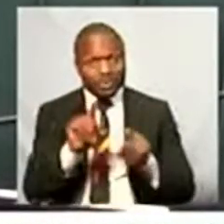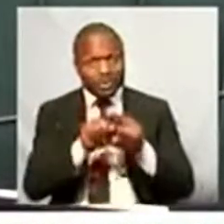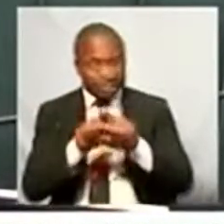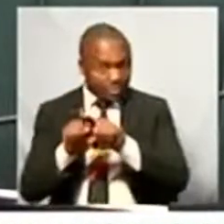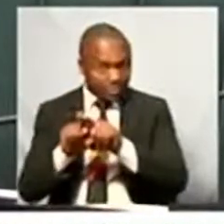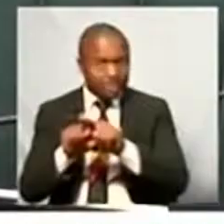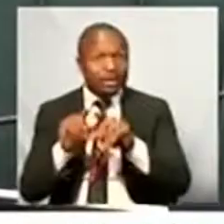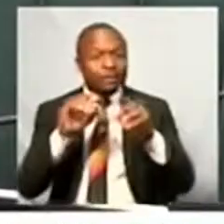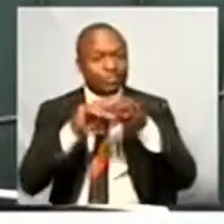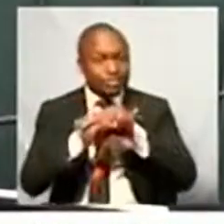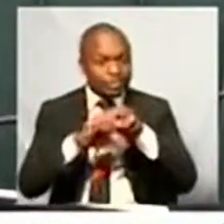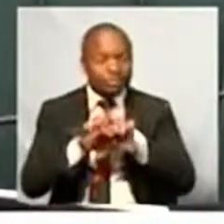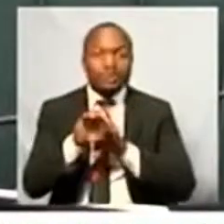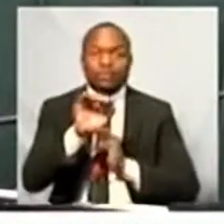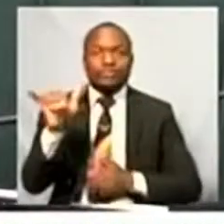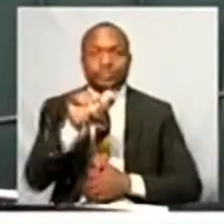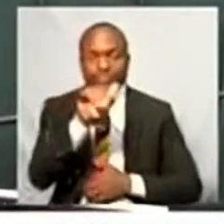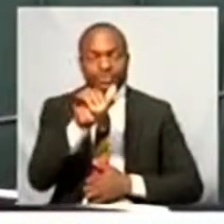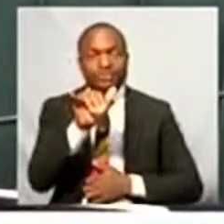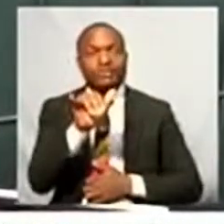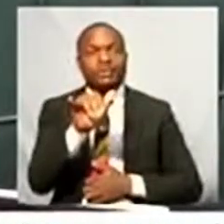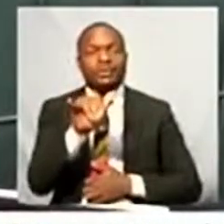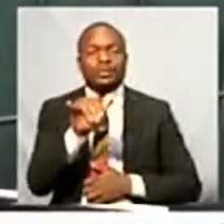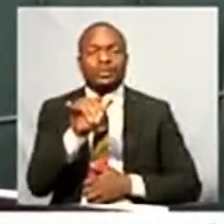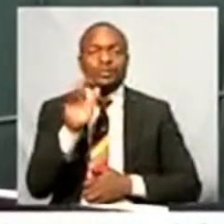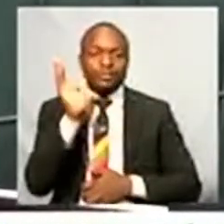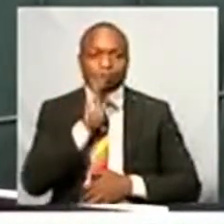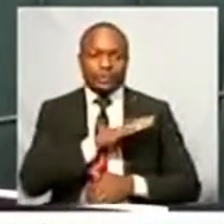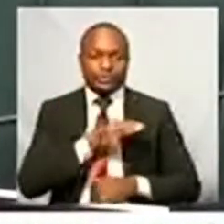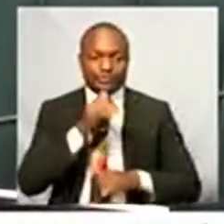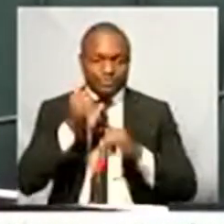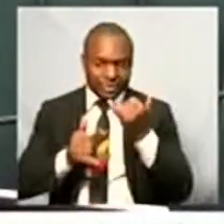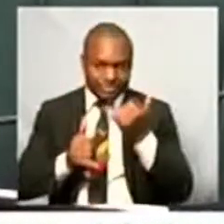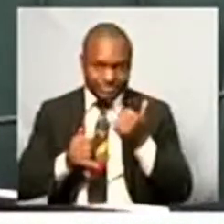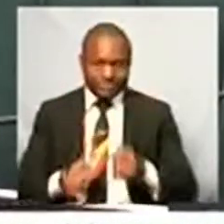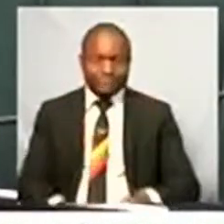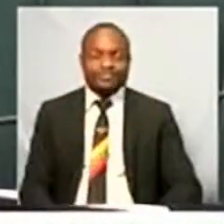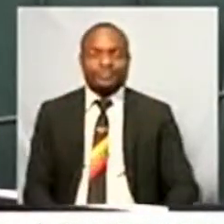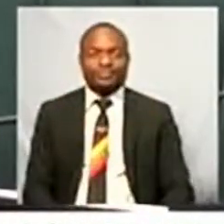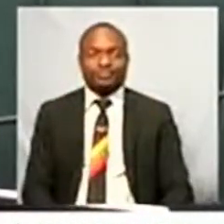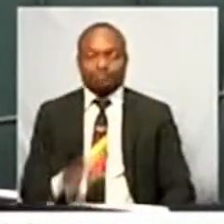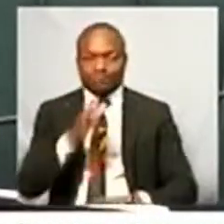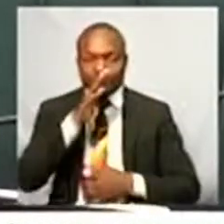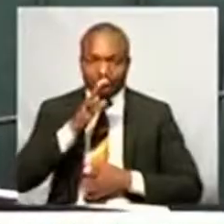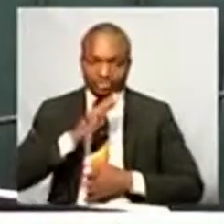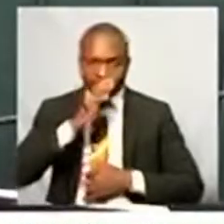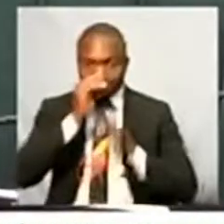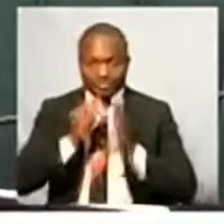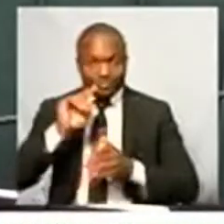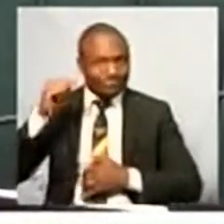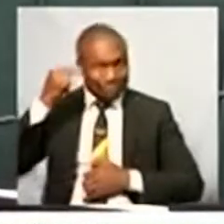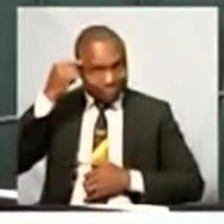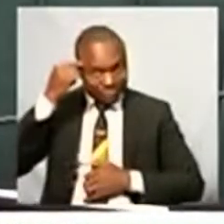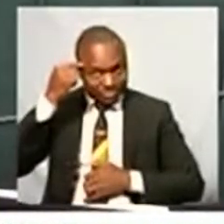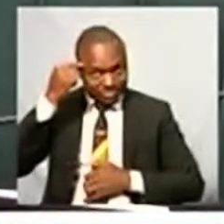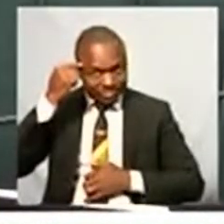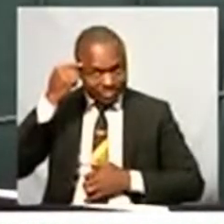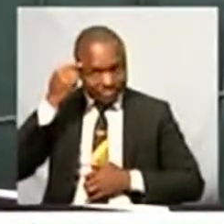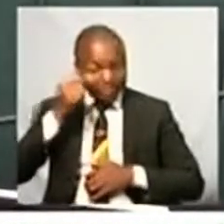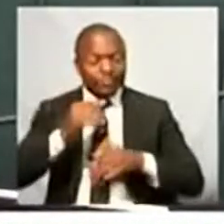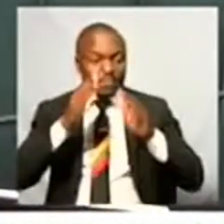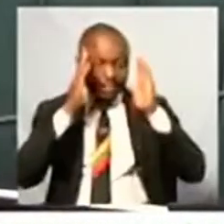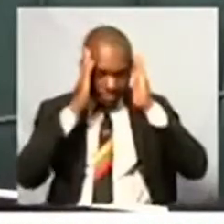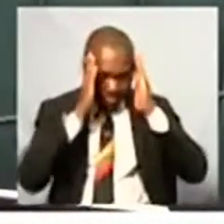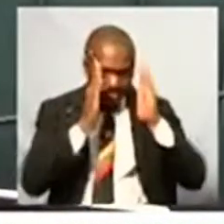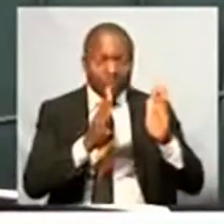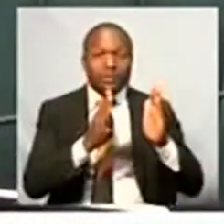the accessibility standards have since been finalized. Madam Speaker, government remains resolute in